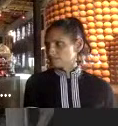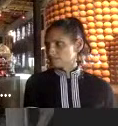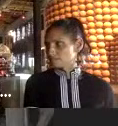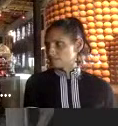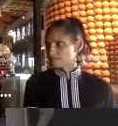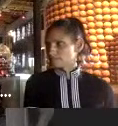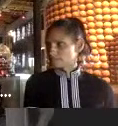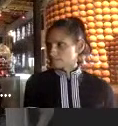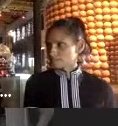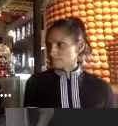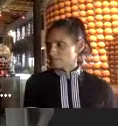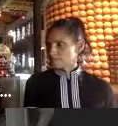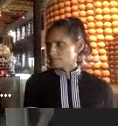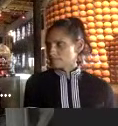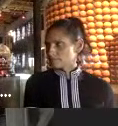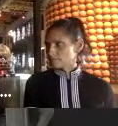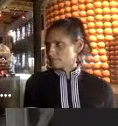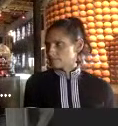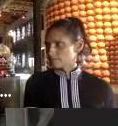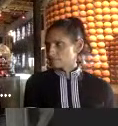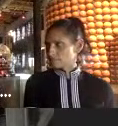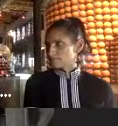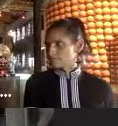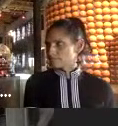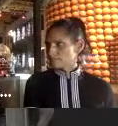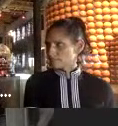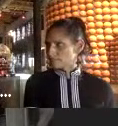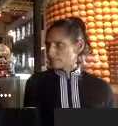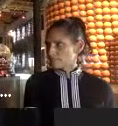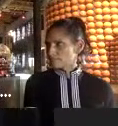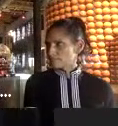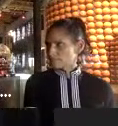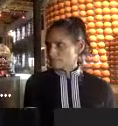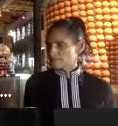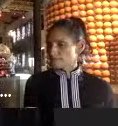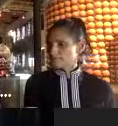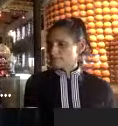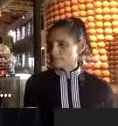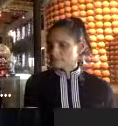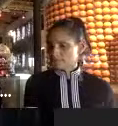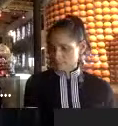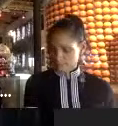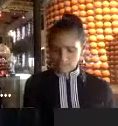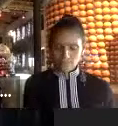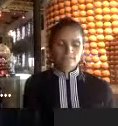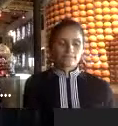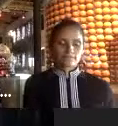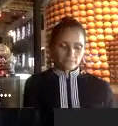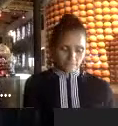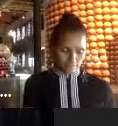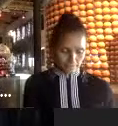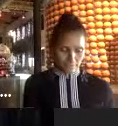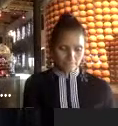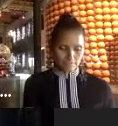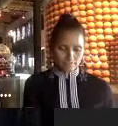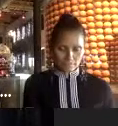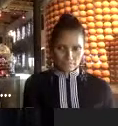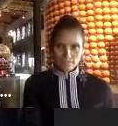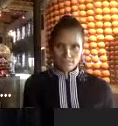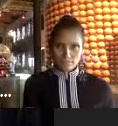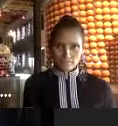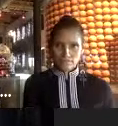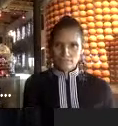I've always often felt like a lack of community and support with some of